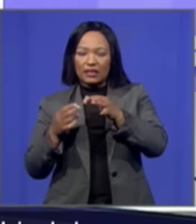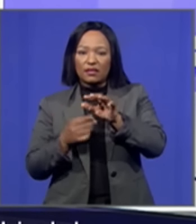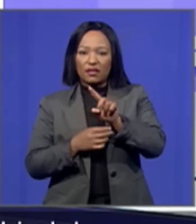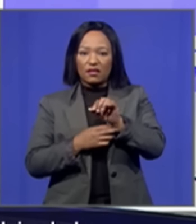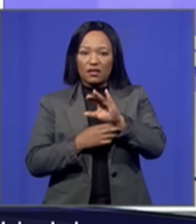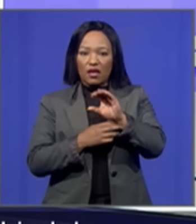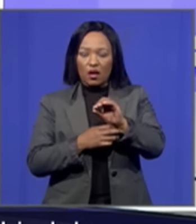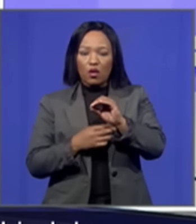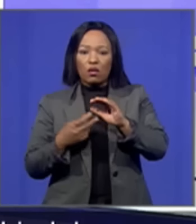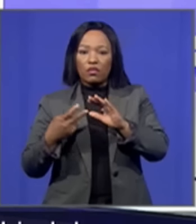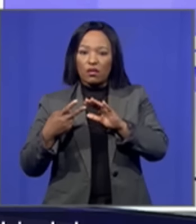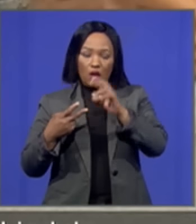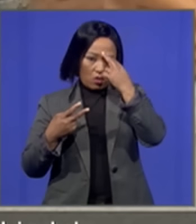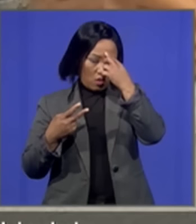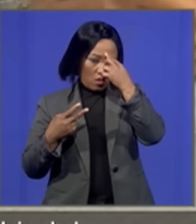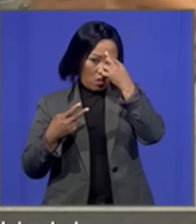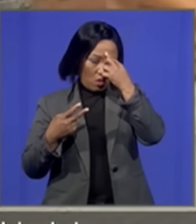Firoz Kachalia.